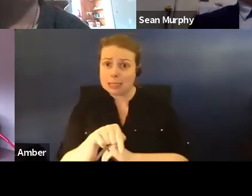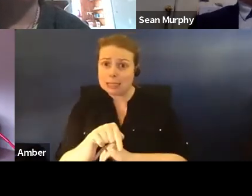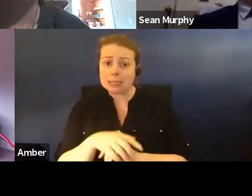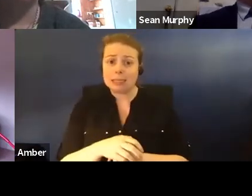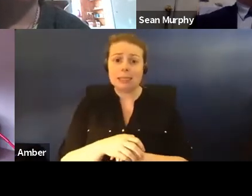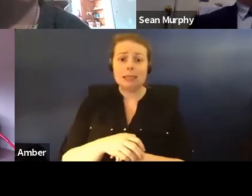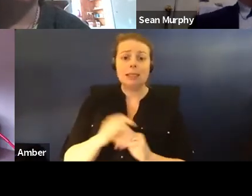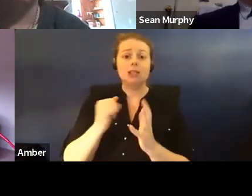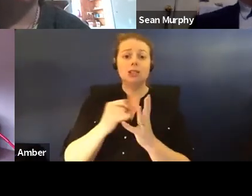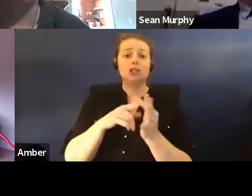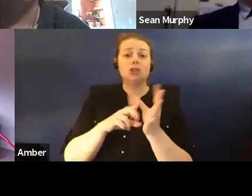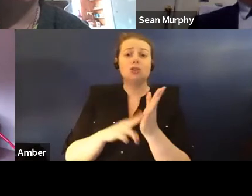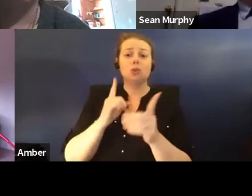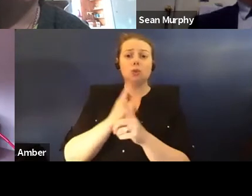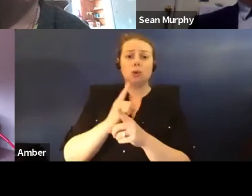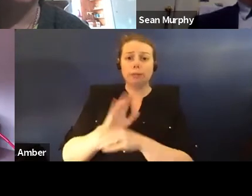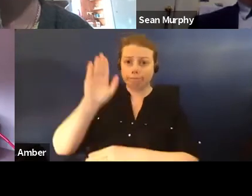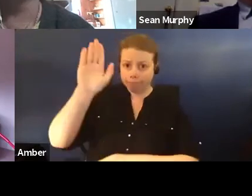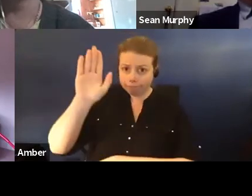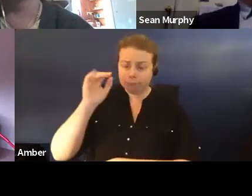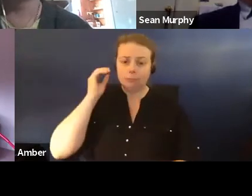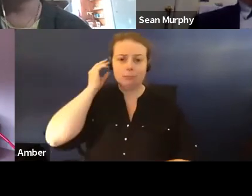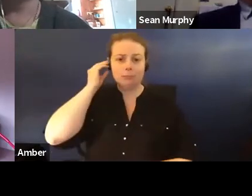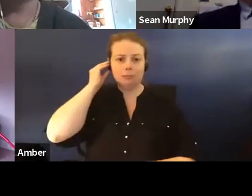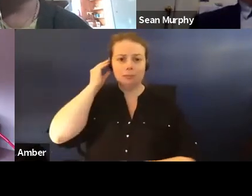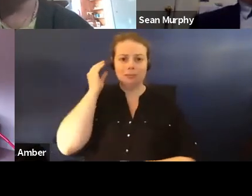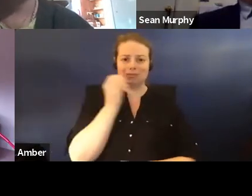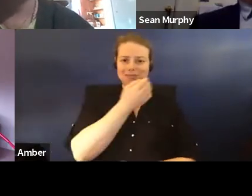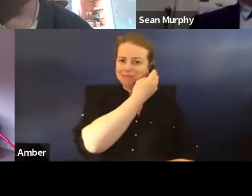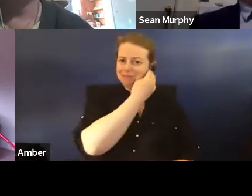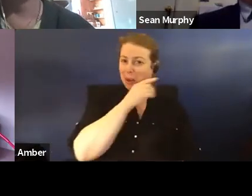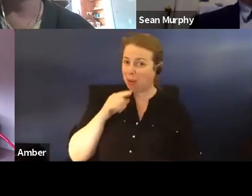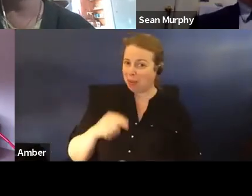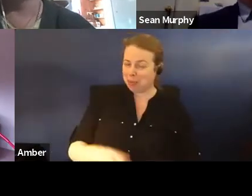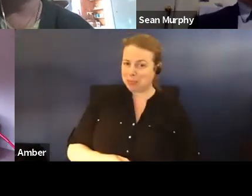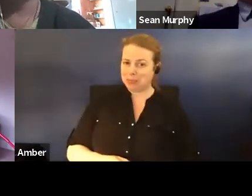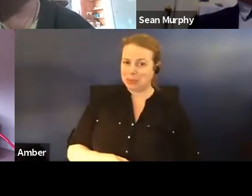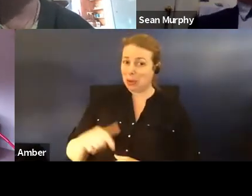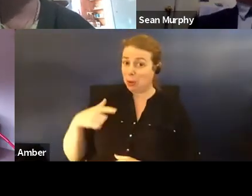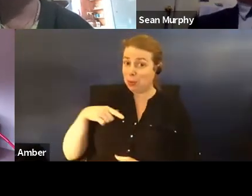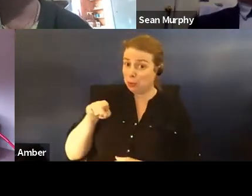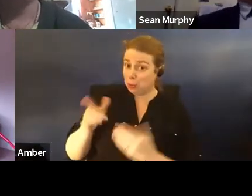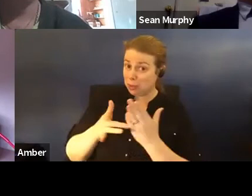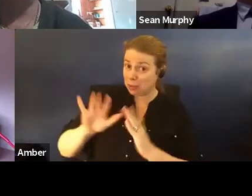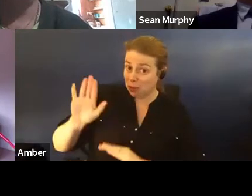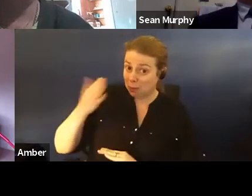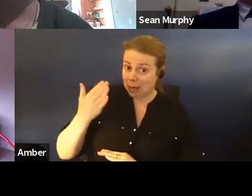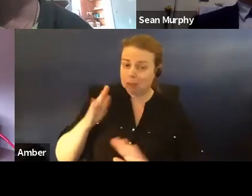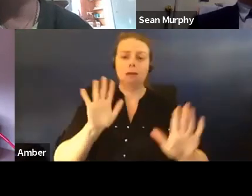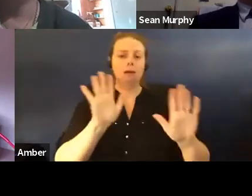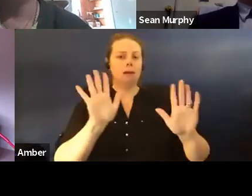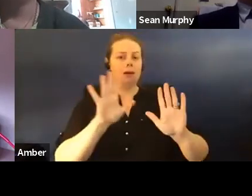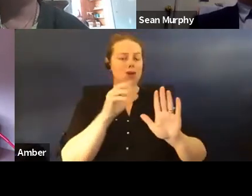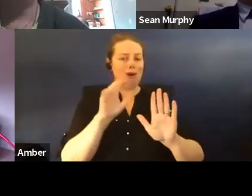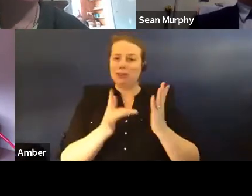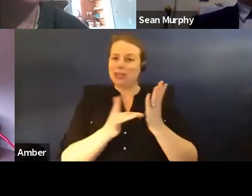I'll jump in. Particularly from Telstra, highlight your background there. Actually, I wasn't going to come from a Telstra point of view,